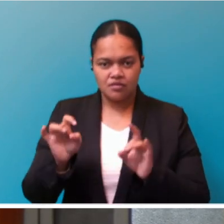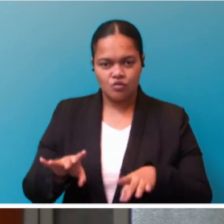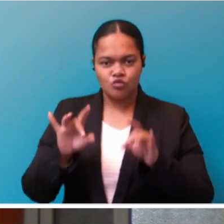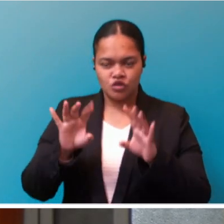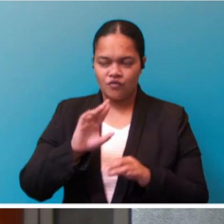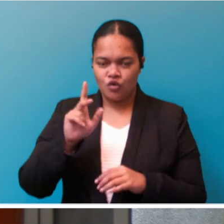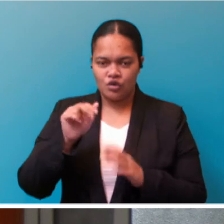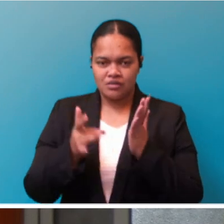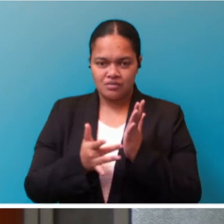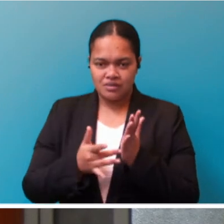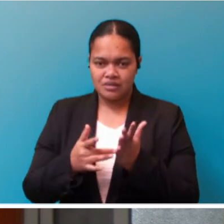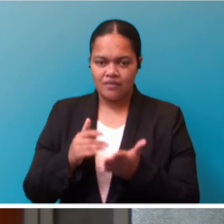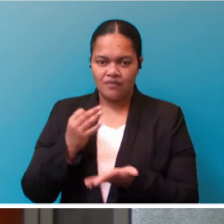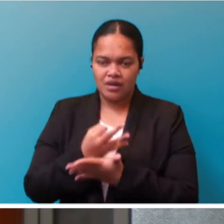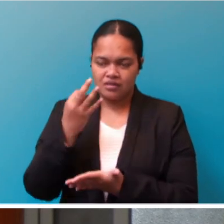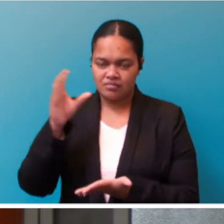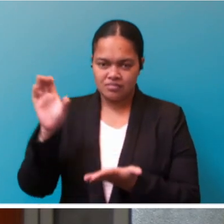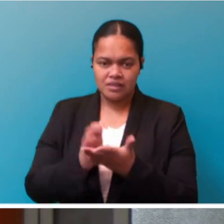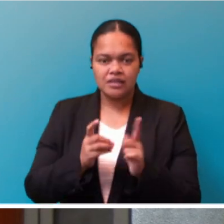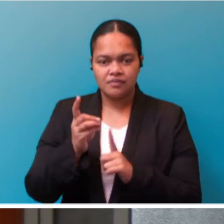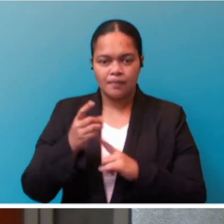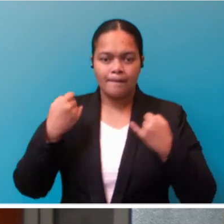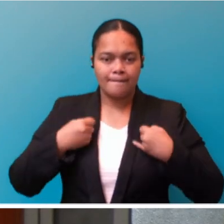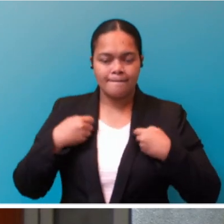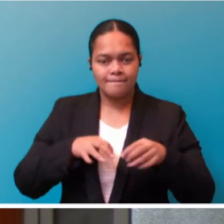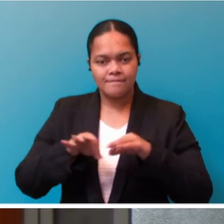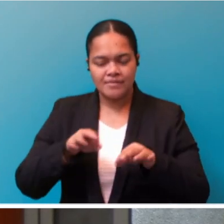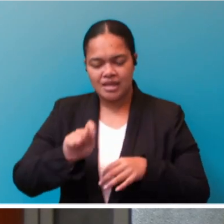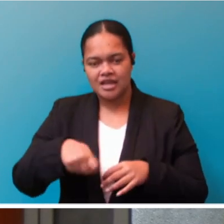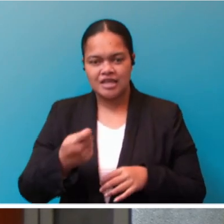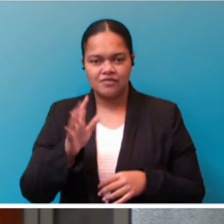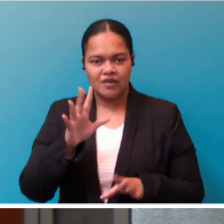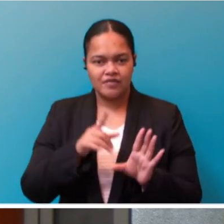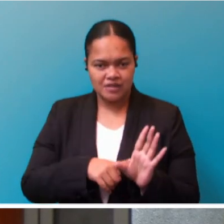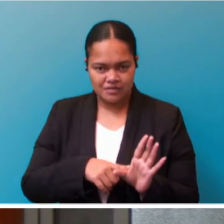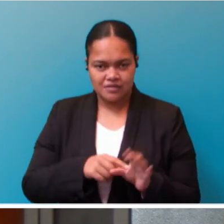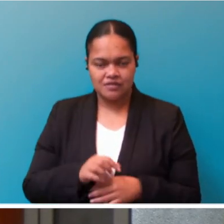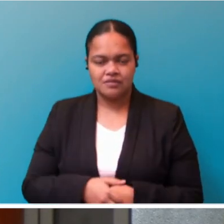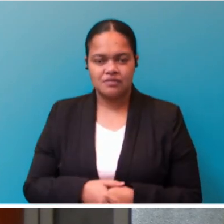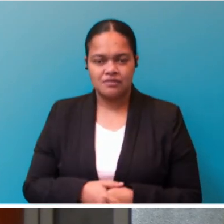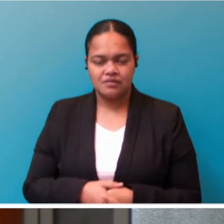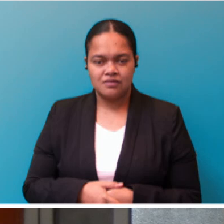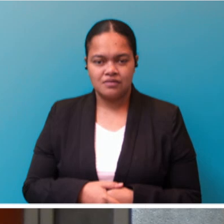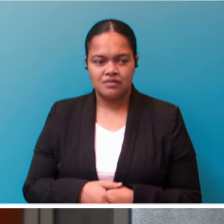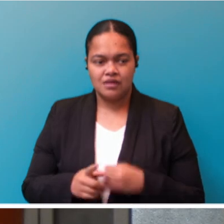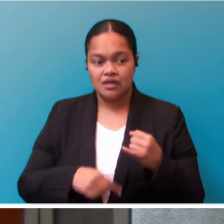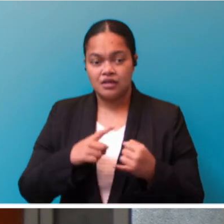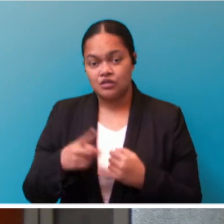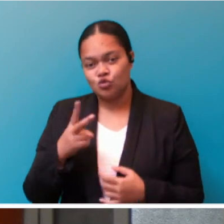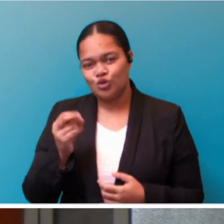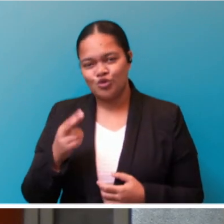technical and financial assistance in the development and implementation plan for the next 5 years until